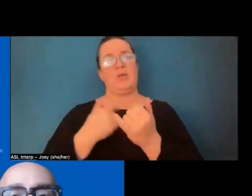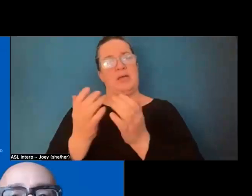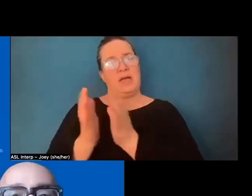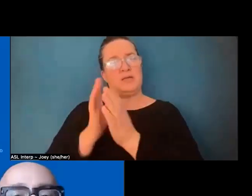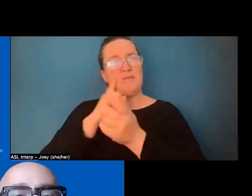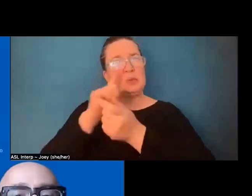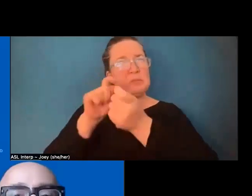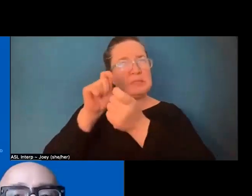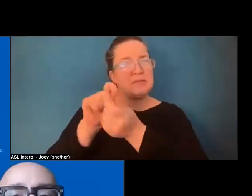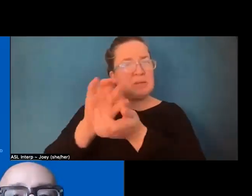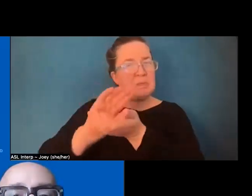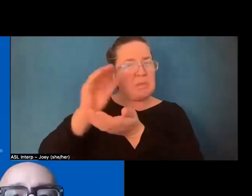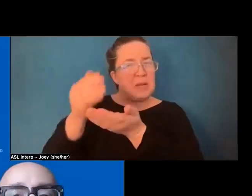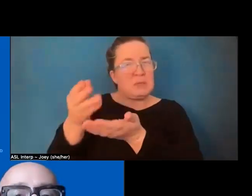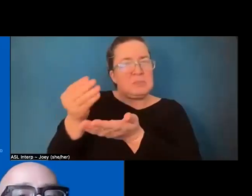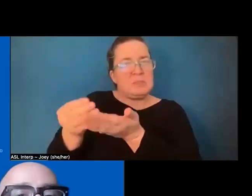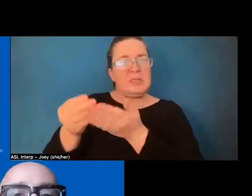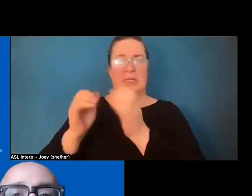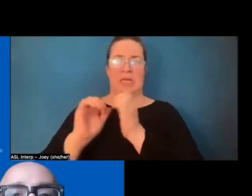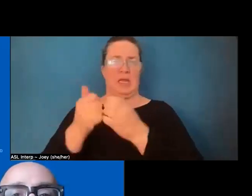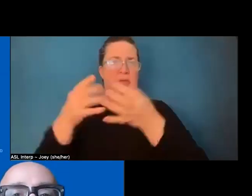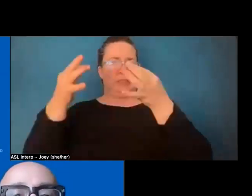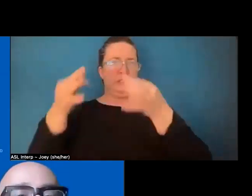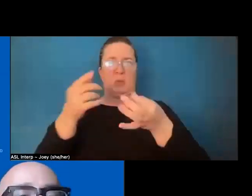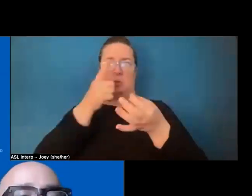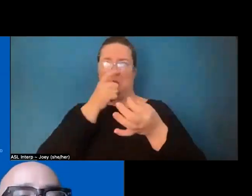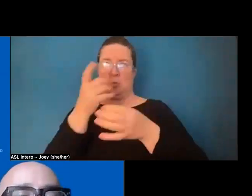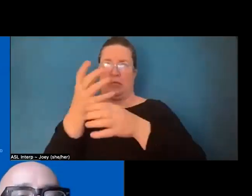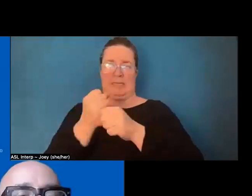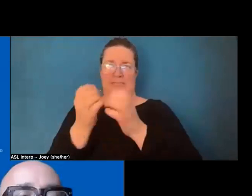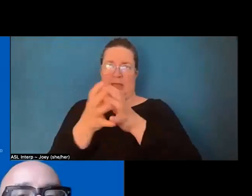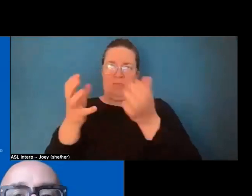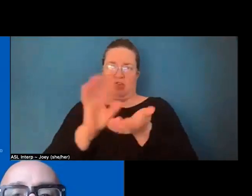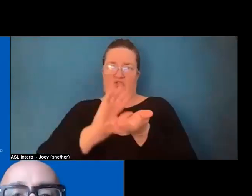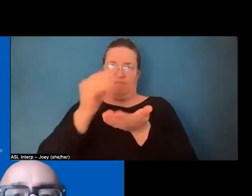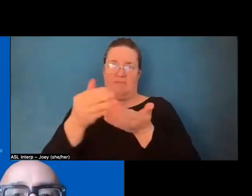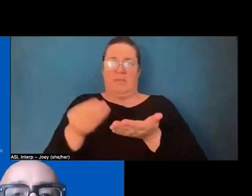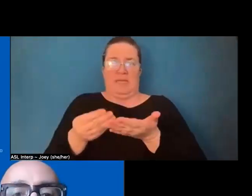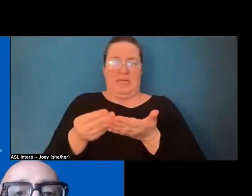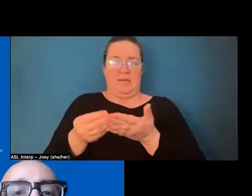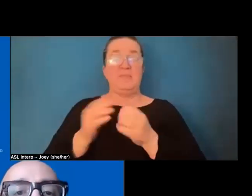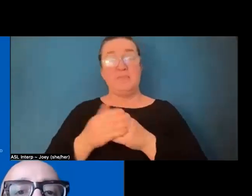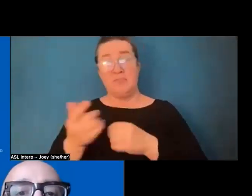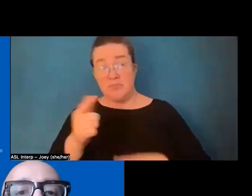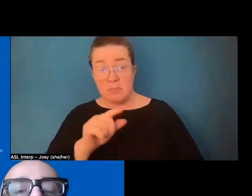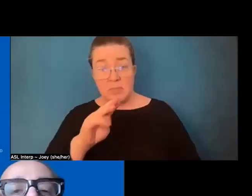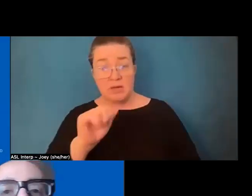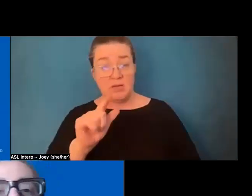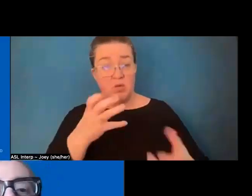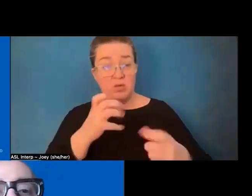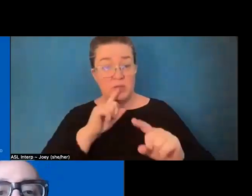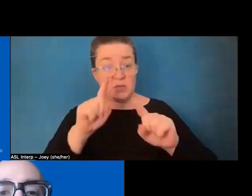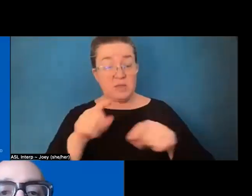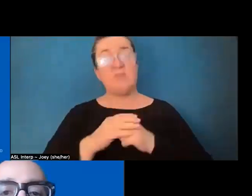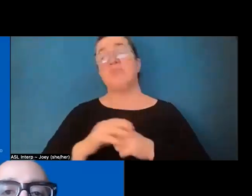will you determine who gets how much? Michael, do you want to take that one? Yeah, sure, no problem. Yeah, this year,